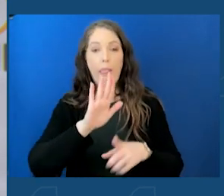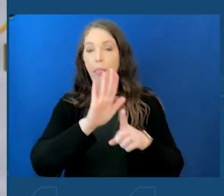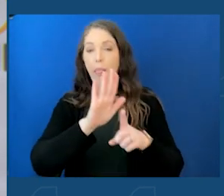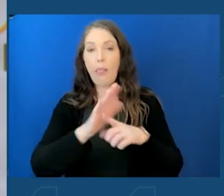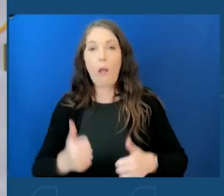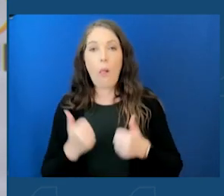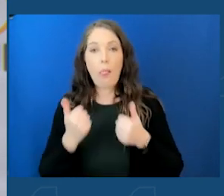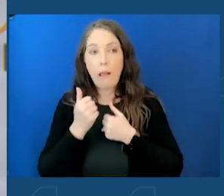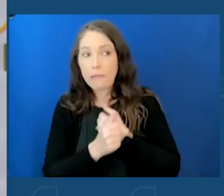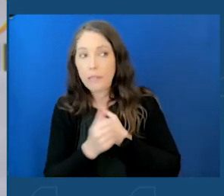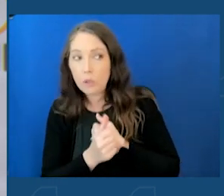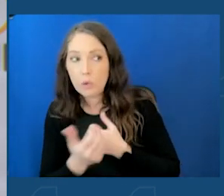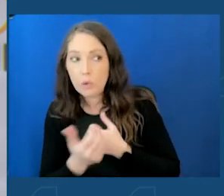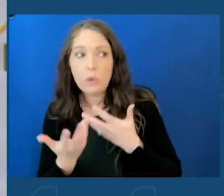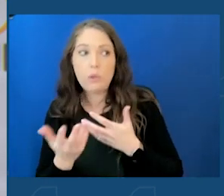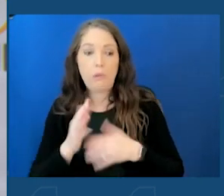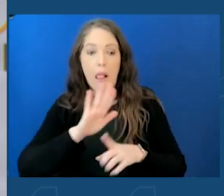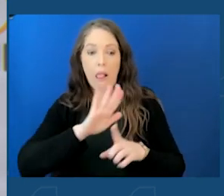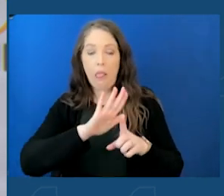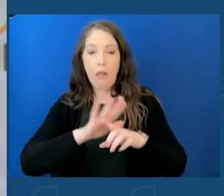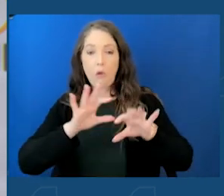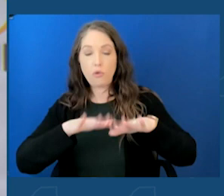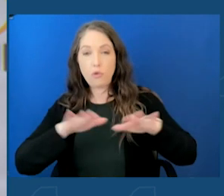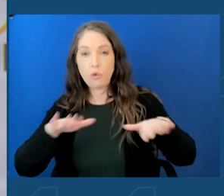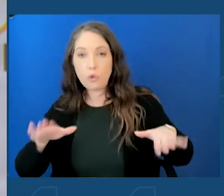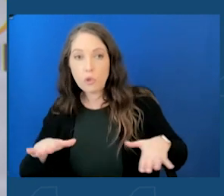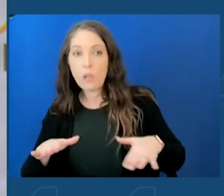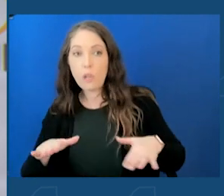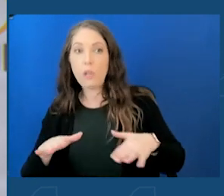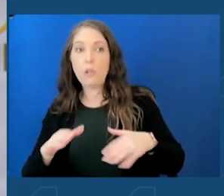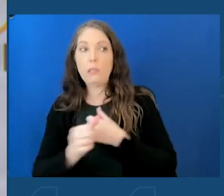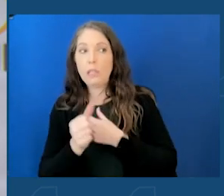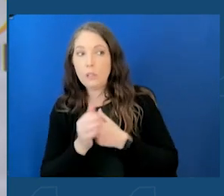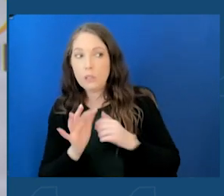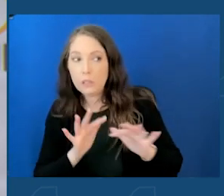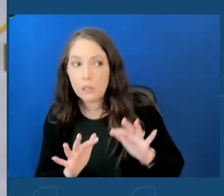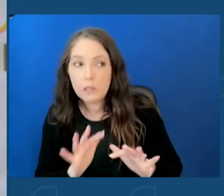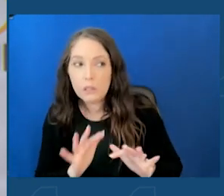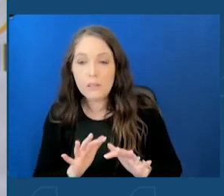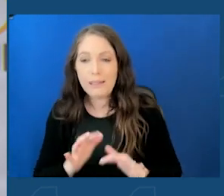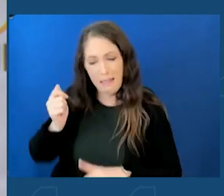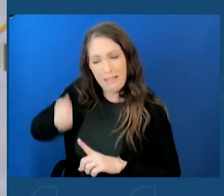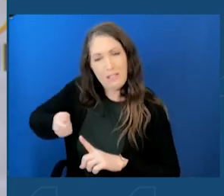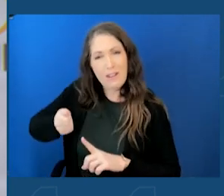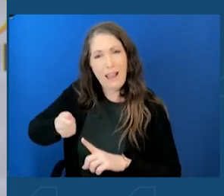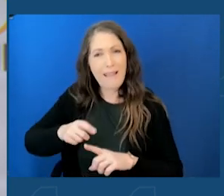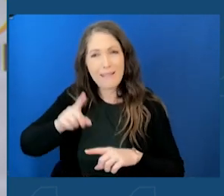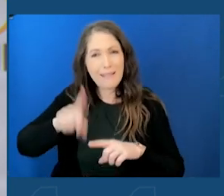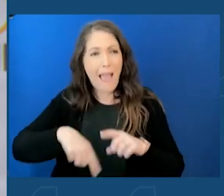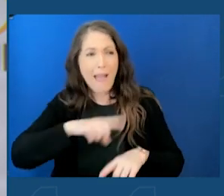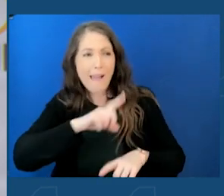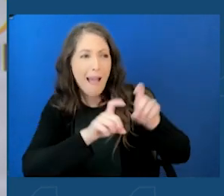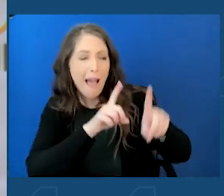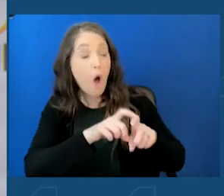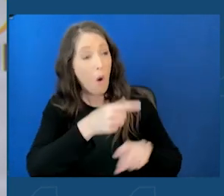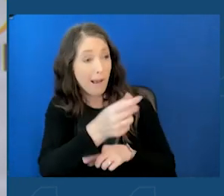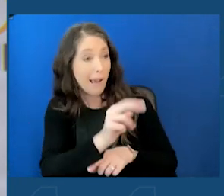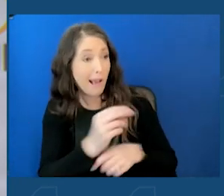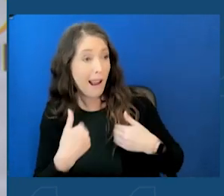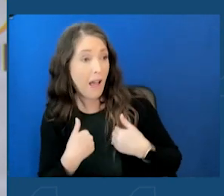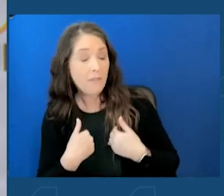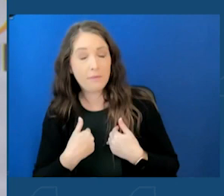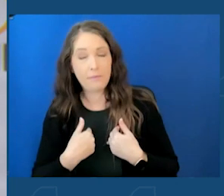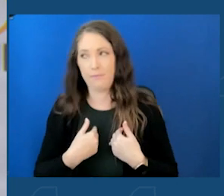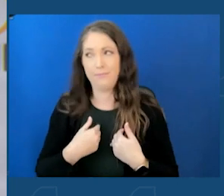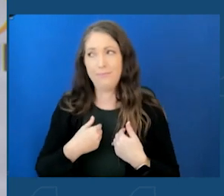not required to find out whether or not there's guns in the house. Seems like common sense to me, doesn't it? Well,